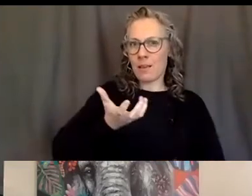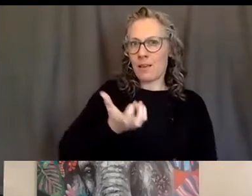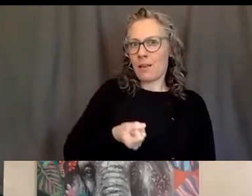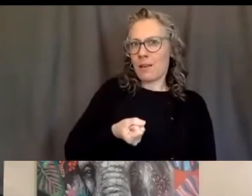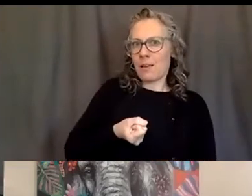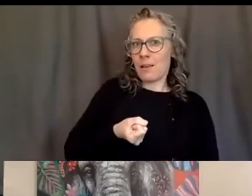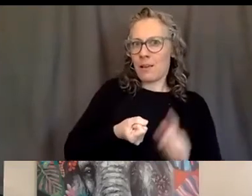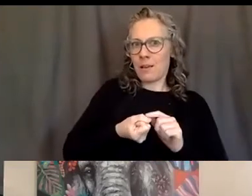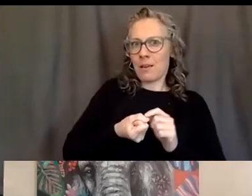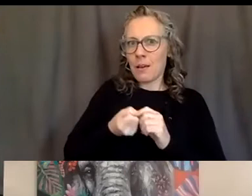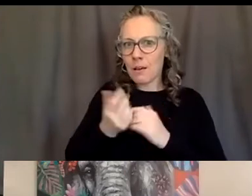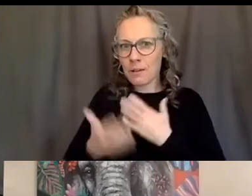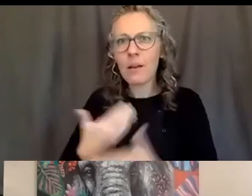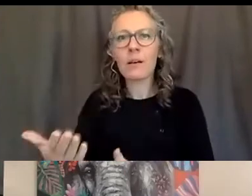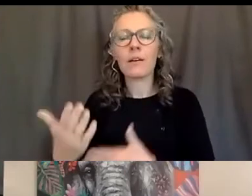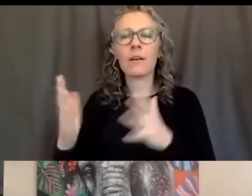you experience?